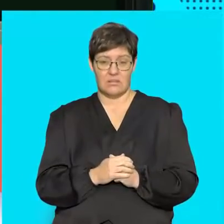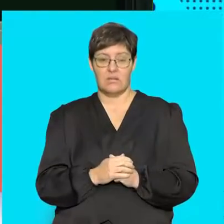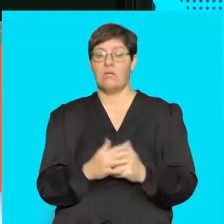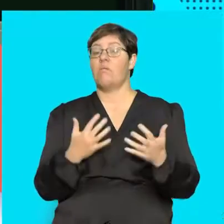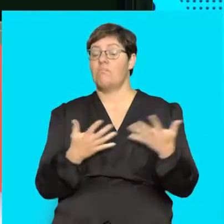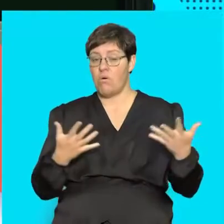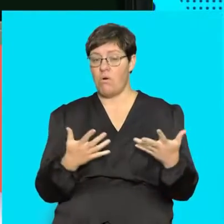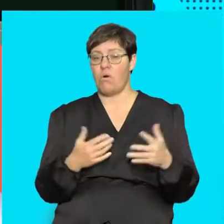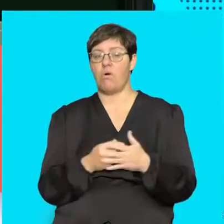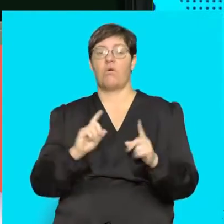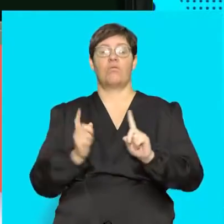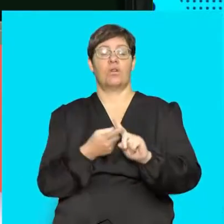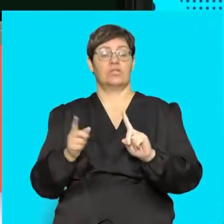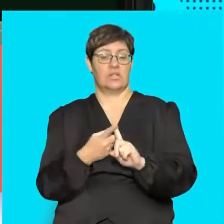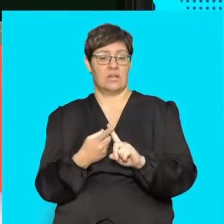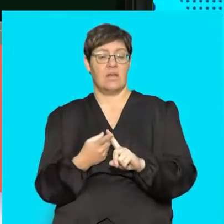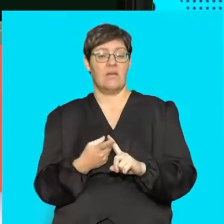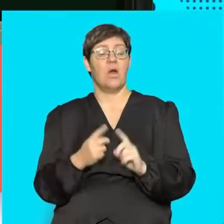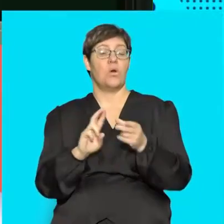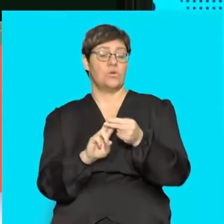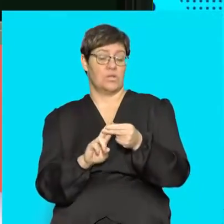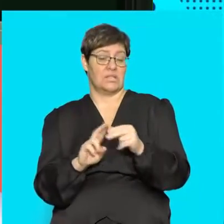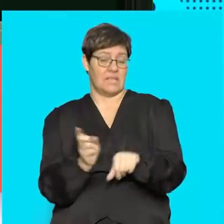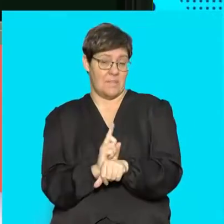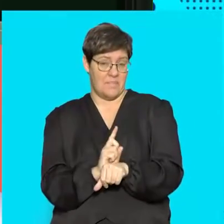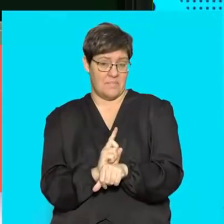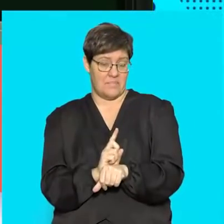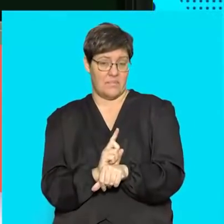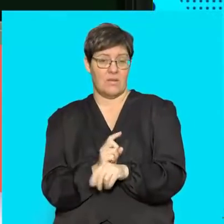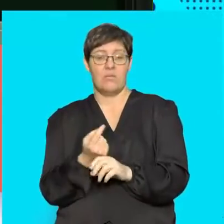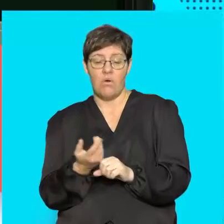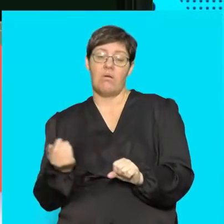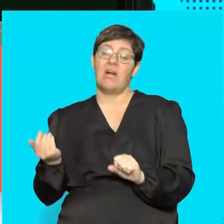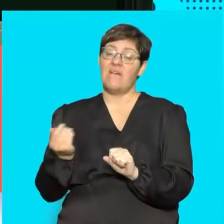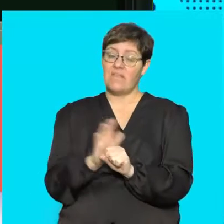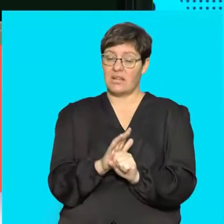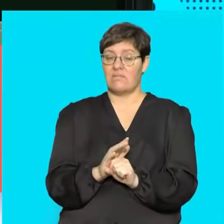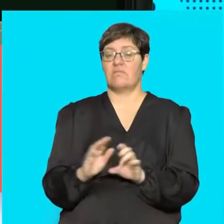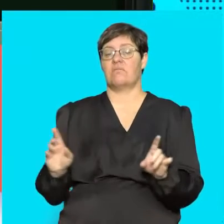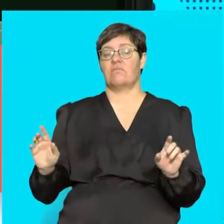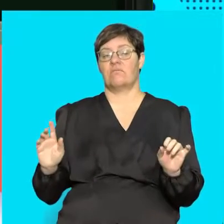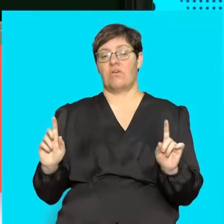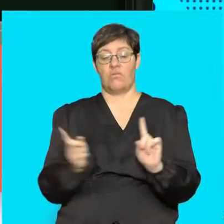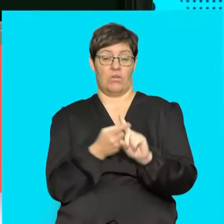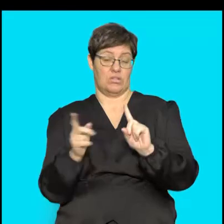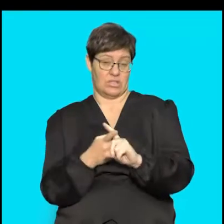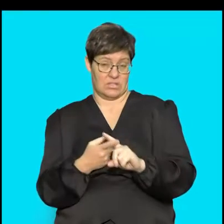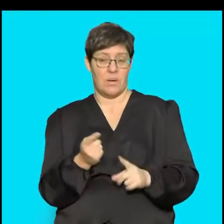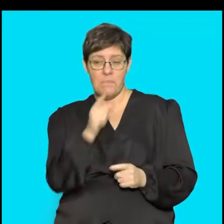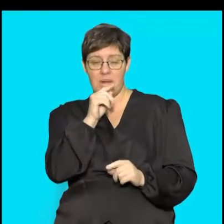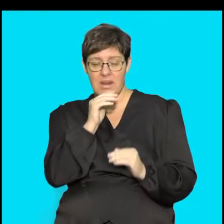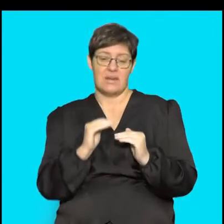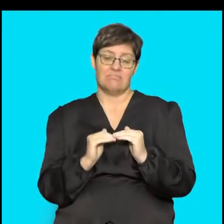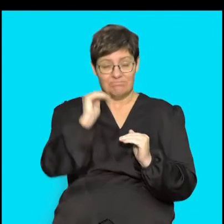space. There's more collisions per unit time, and there's more effective collisions per unit time. So it will